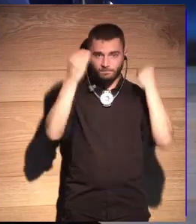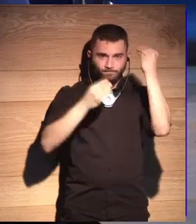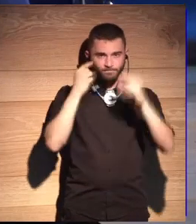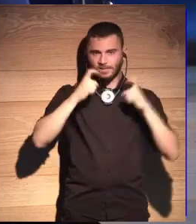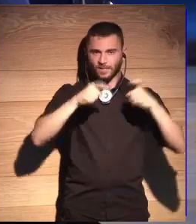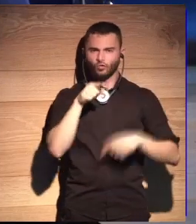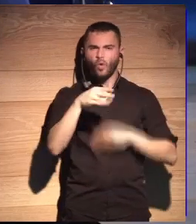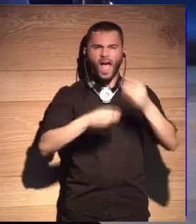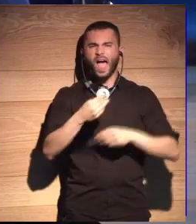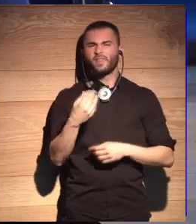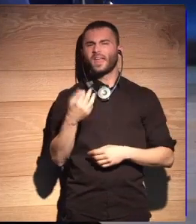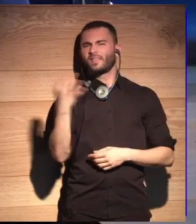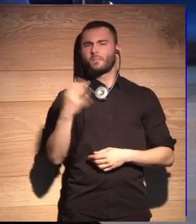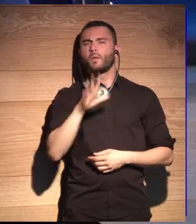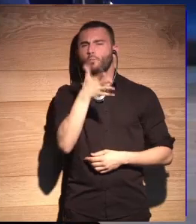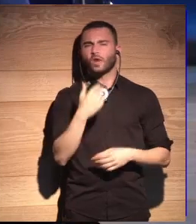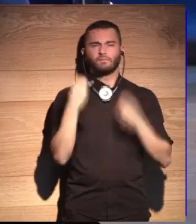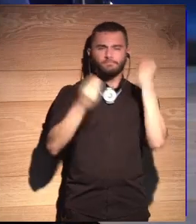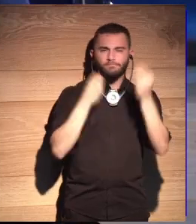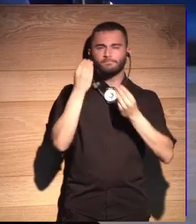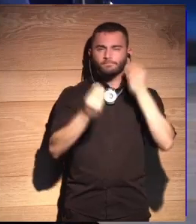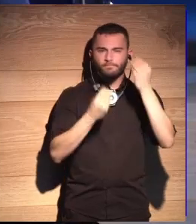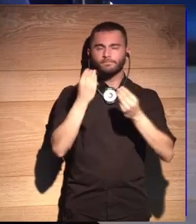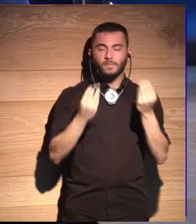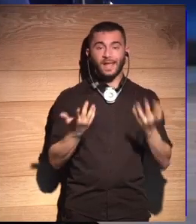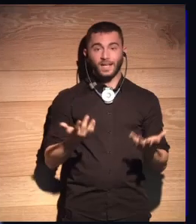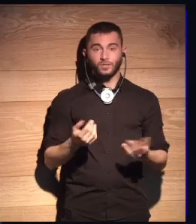have inserted themselves into everyday lives of people